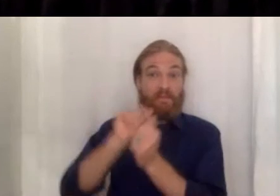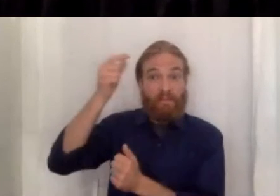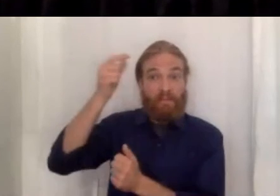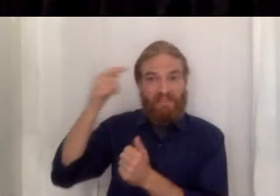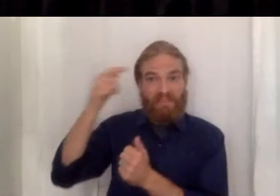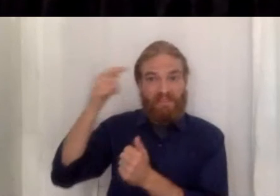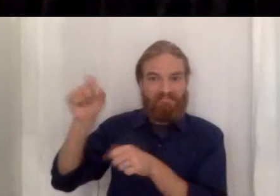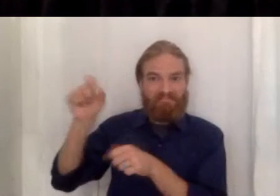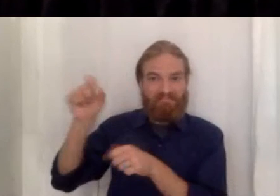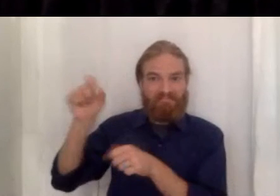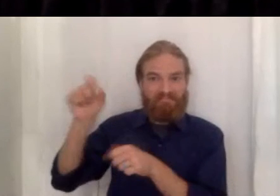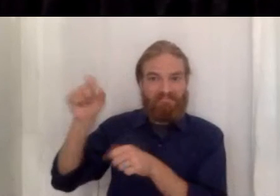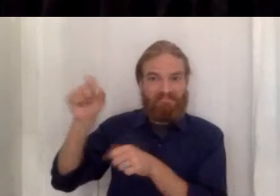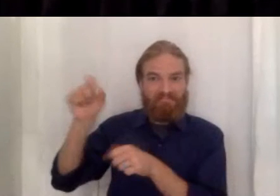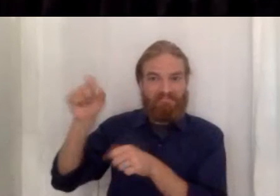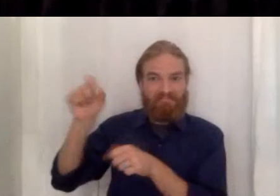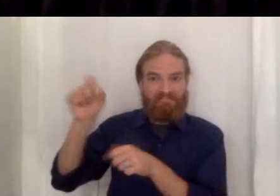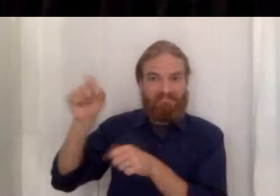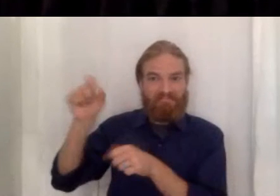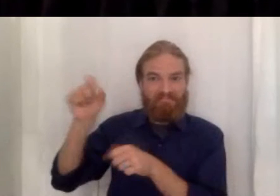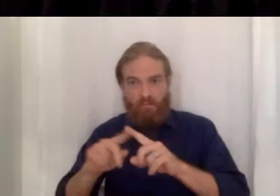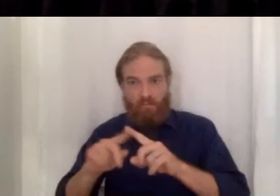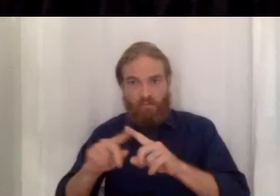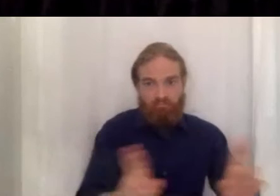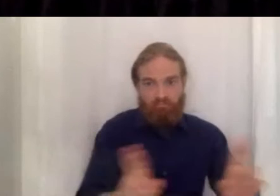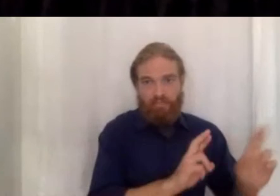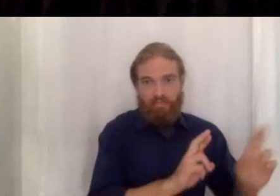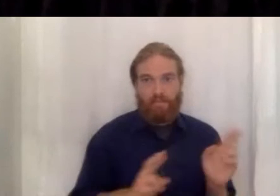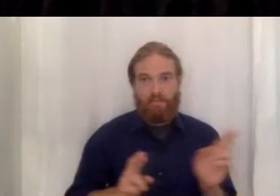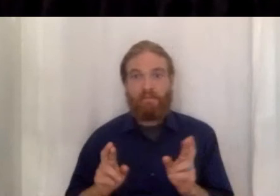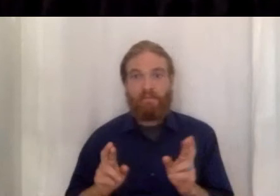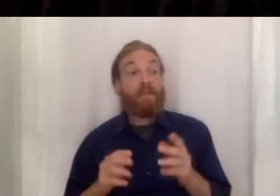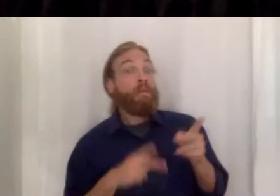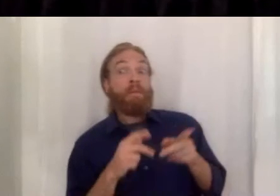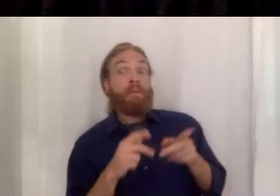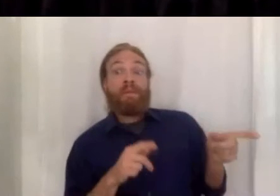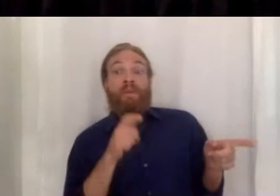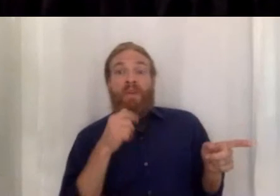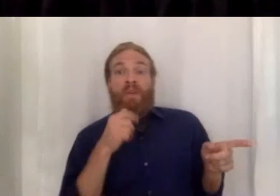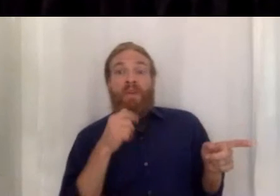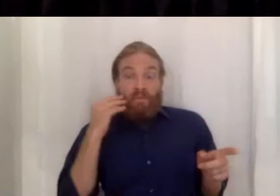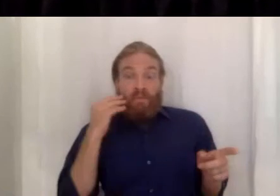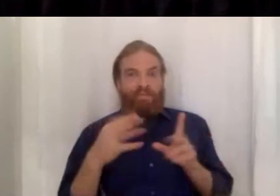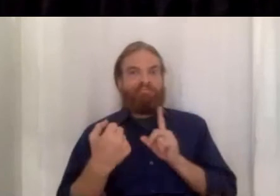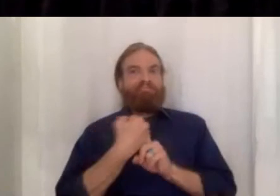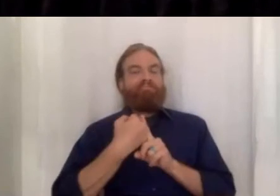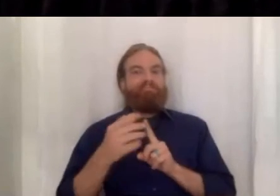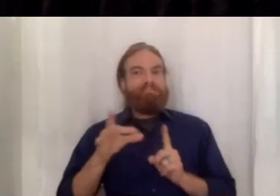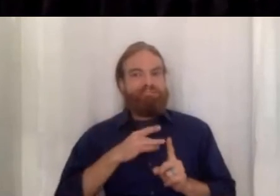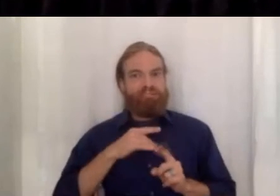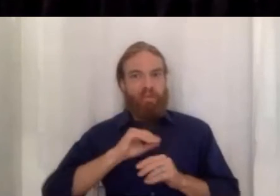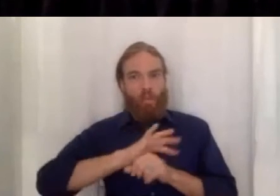And how do they get tested to see how their antibodies are?